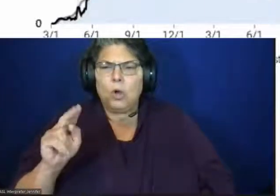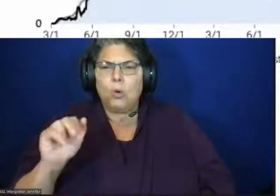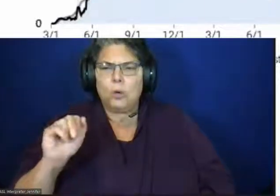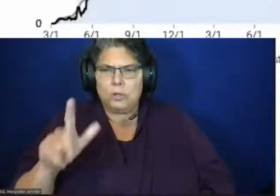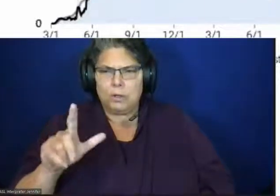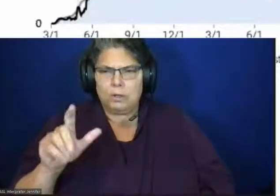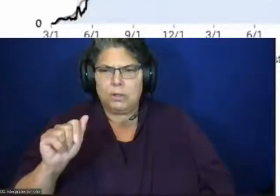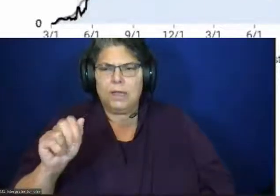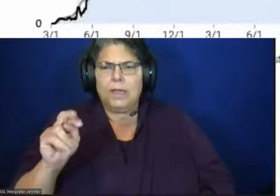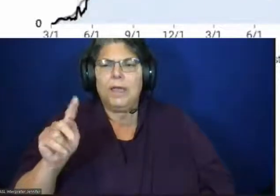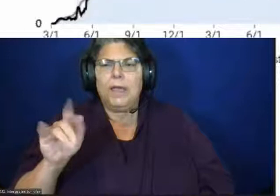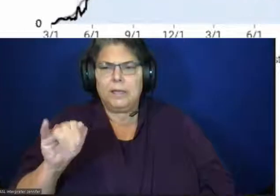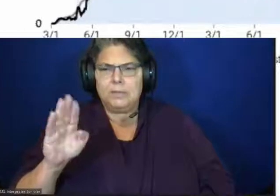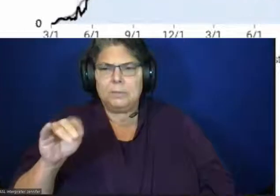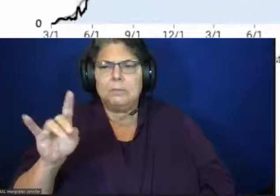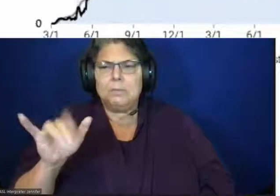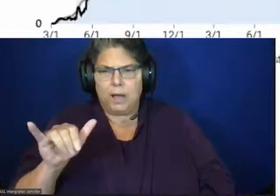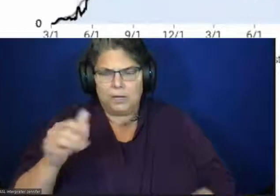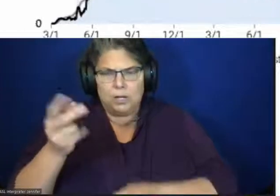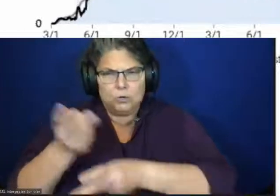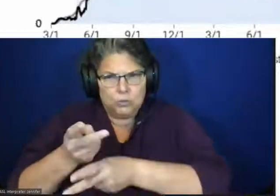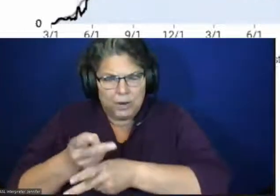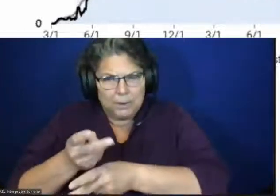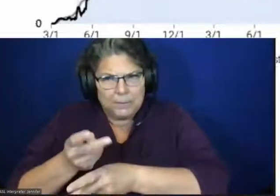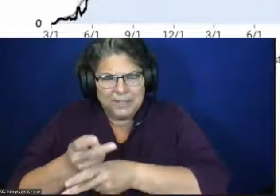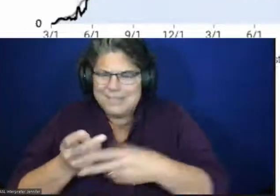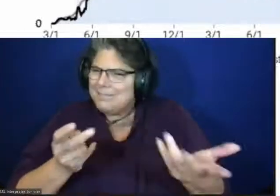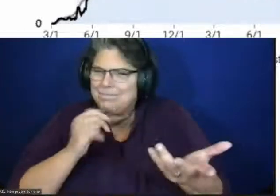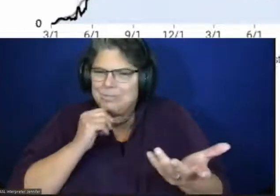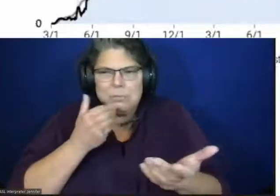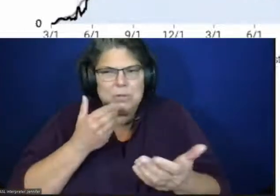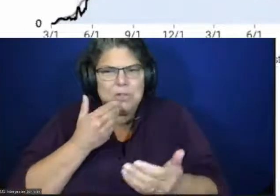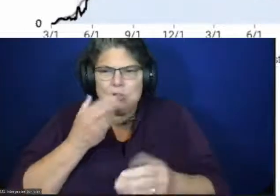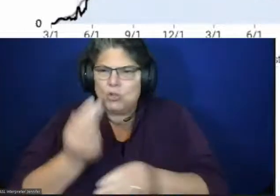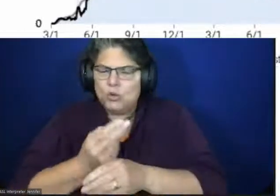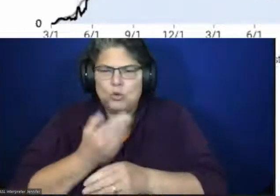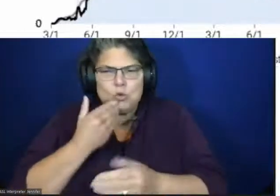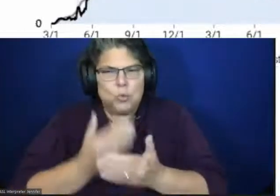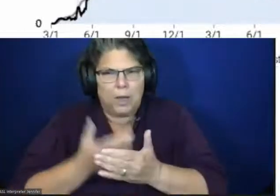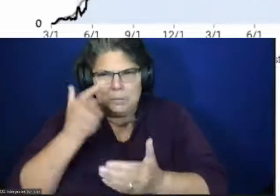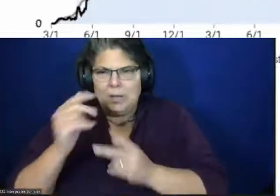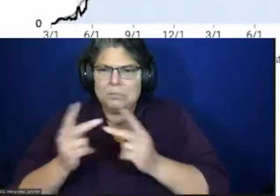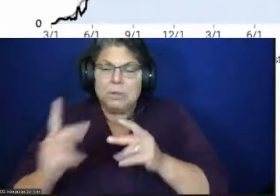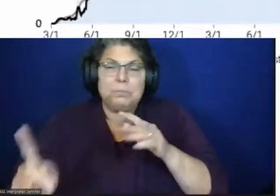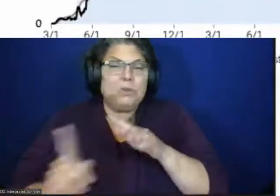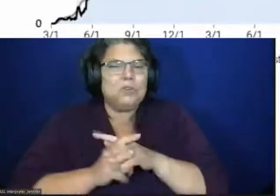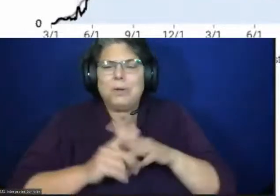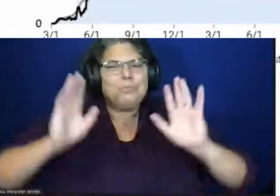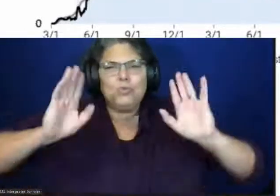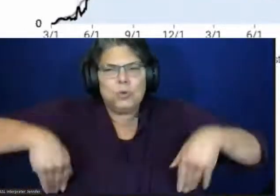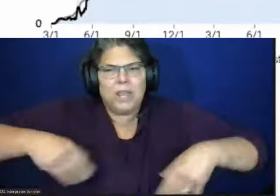room visits and admissions, are not being well utilized since people are coming in too late for care.